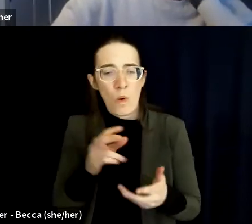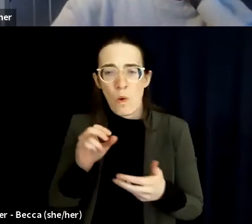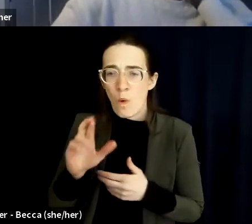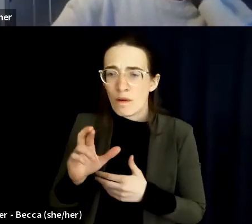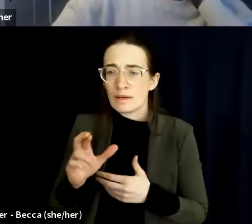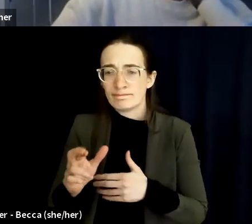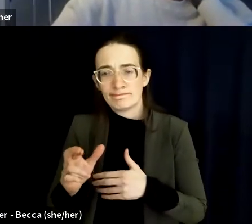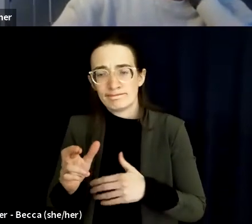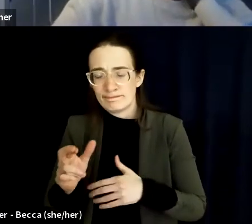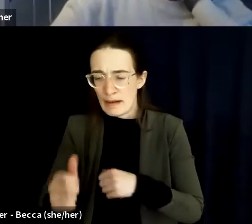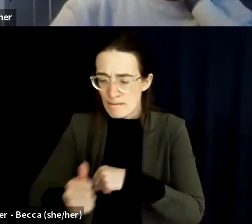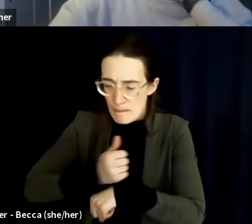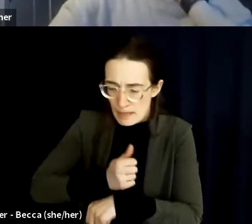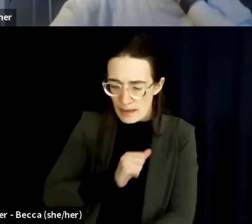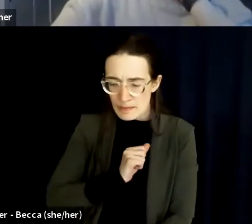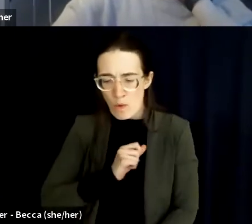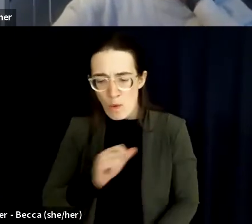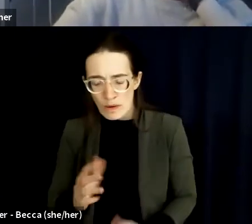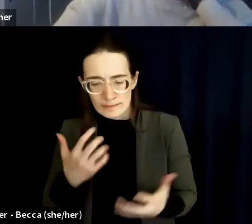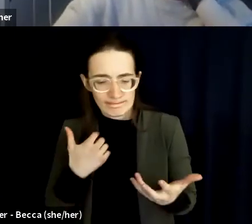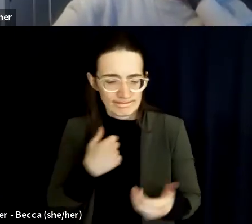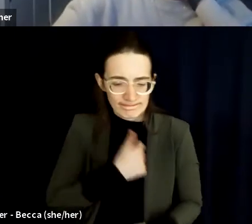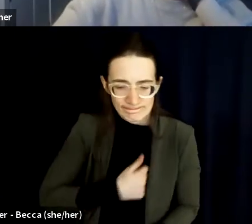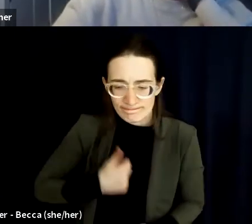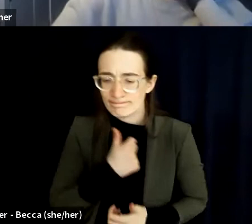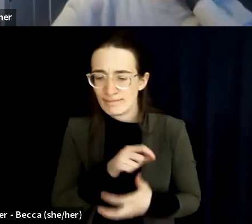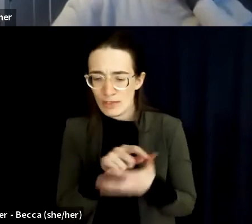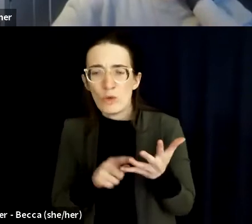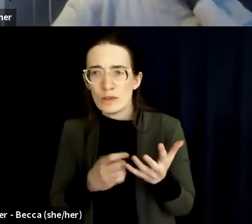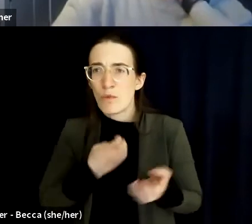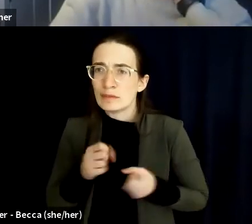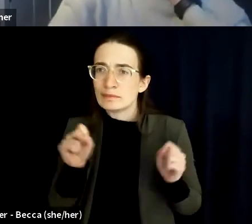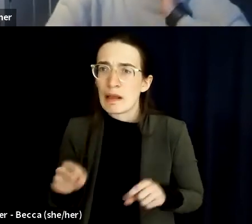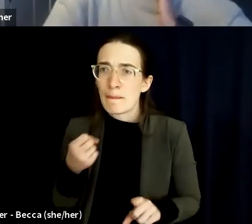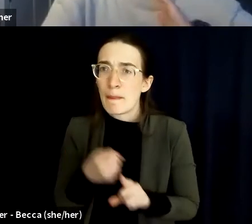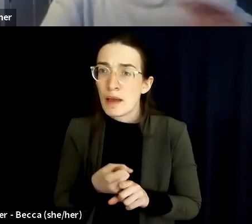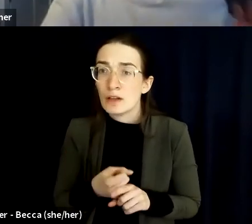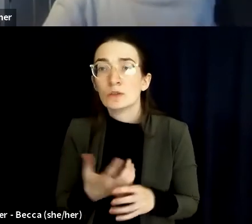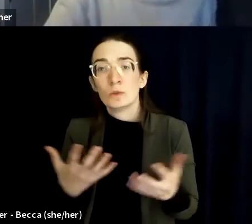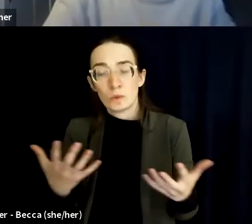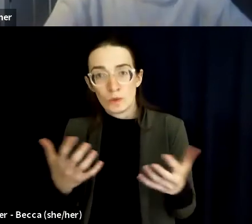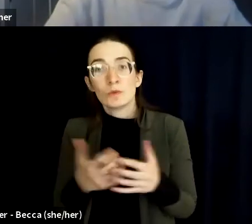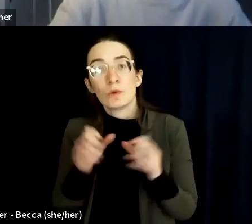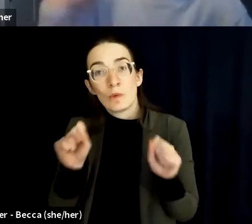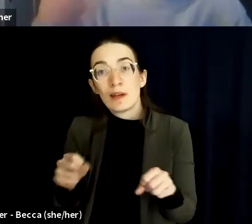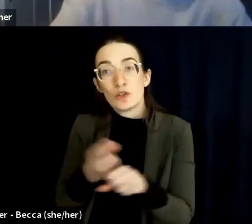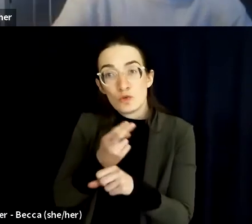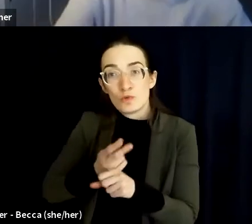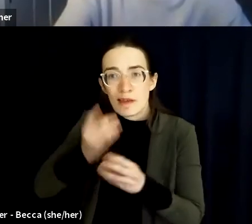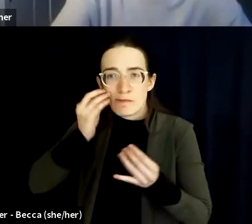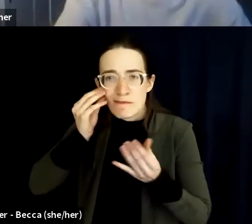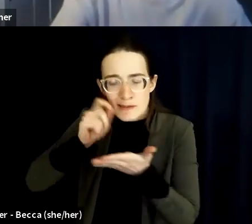or feeling regret or any other kind of emotions in that capacity too. So we can definitely use reflection to